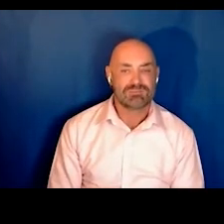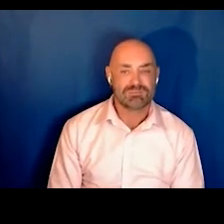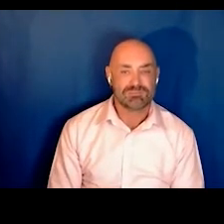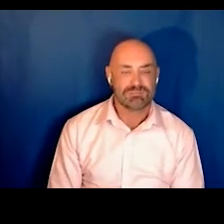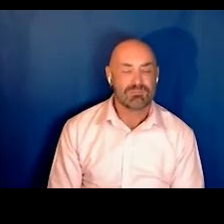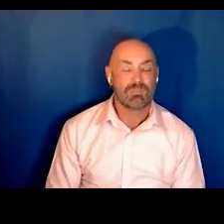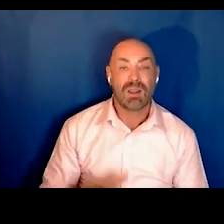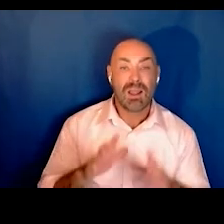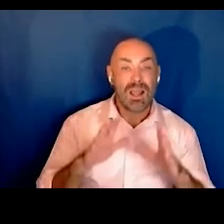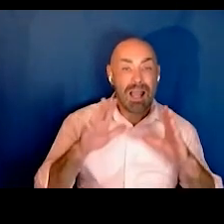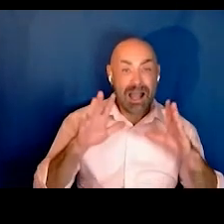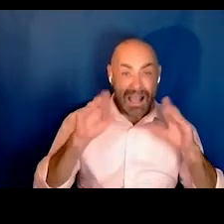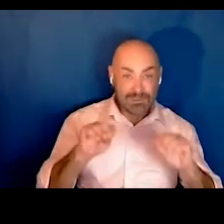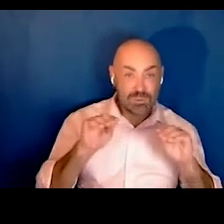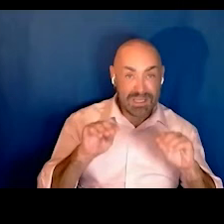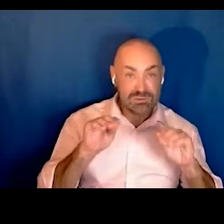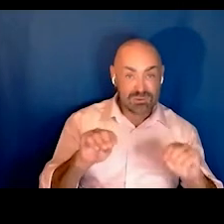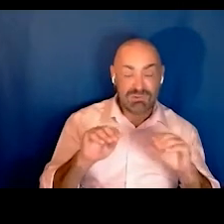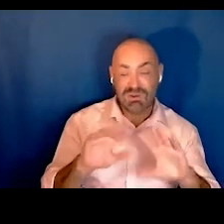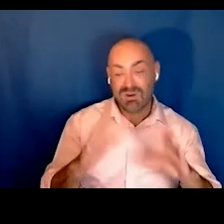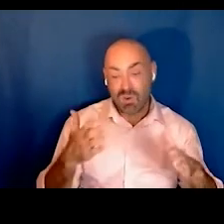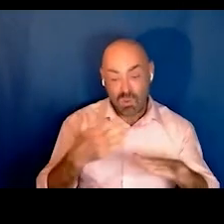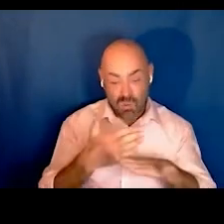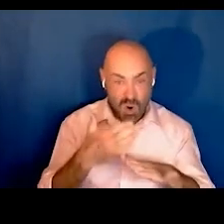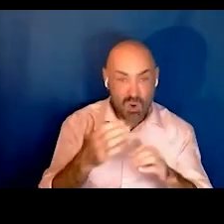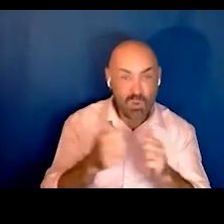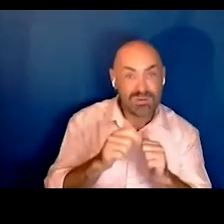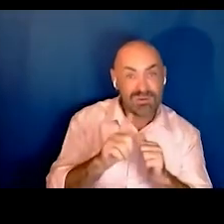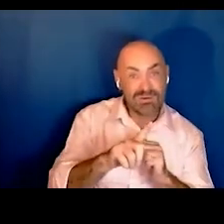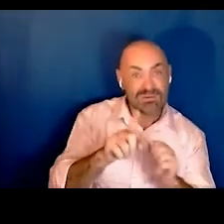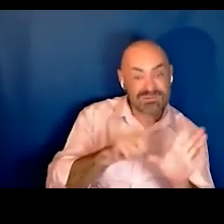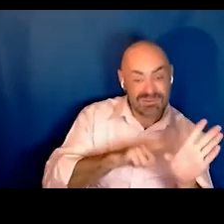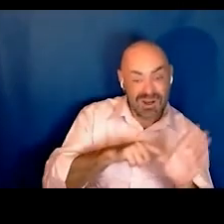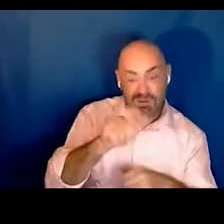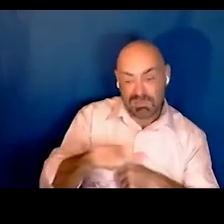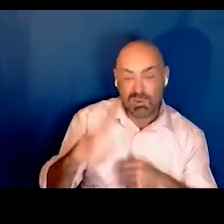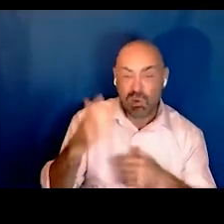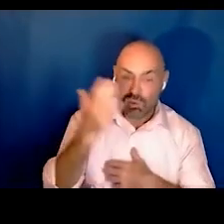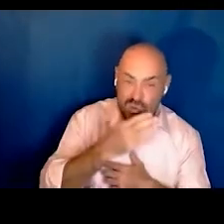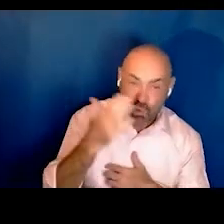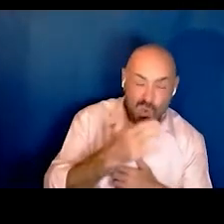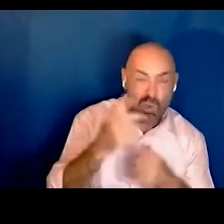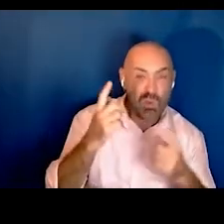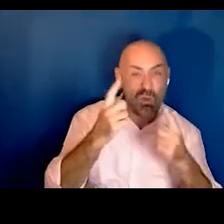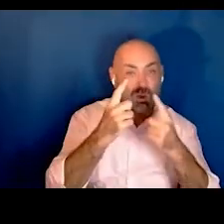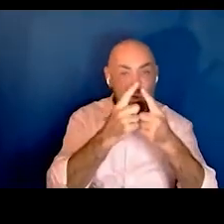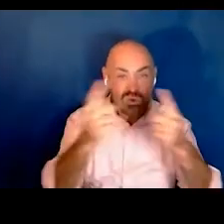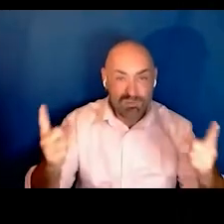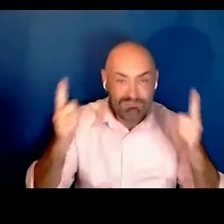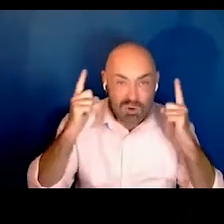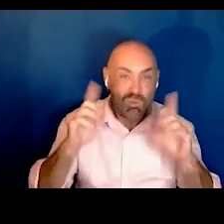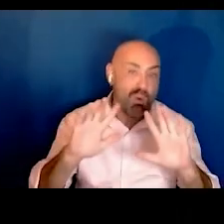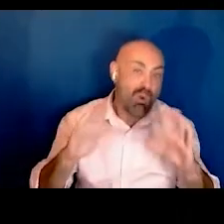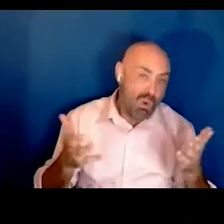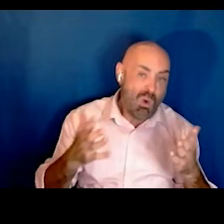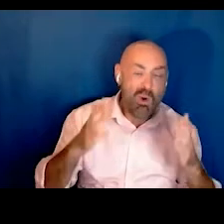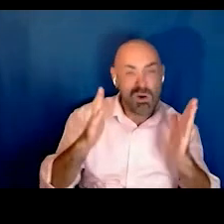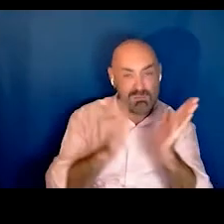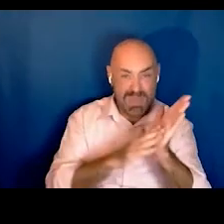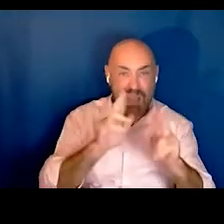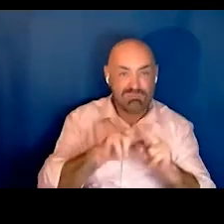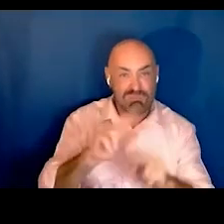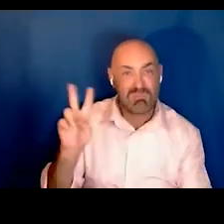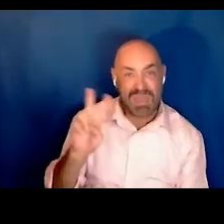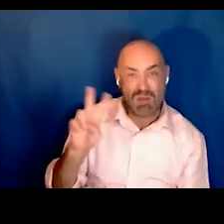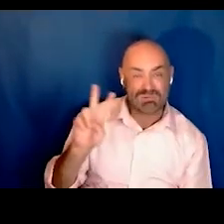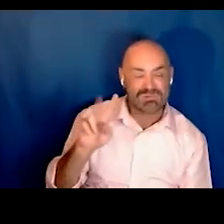In education, and anyone working with children and young people in schools or in universities, or even as a parent, we need to consider that